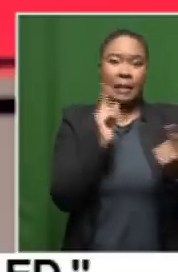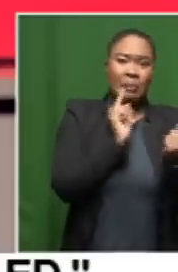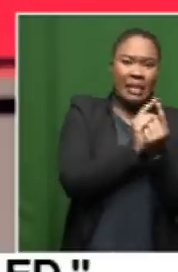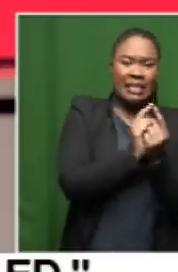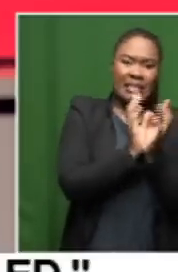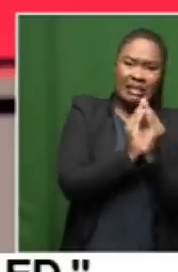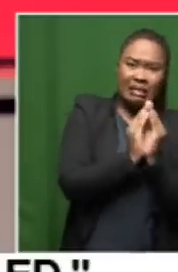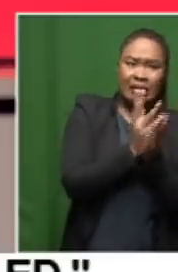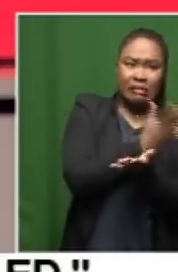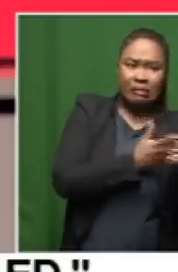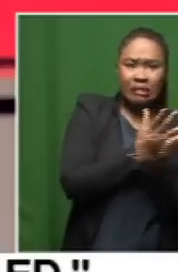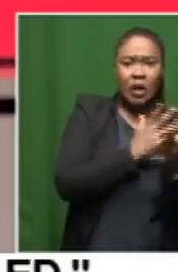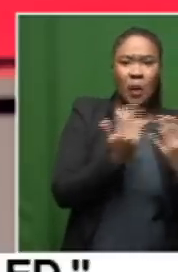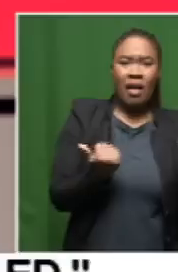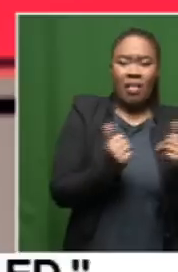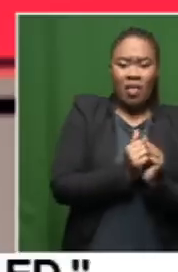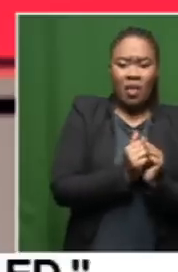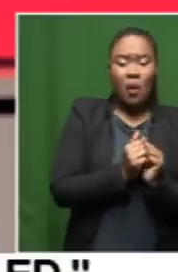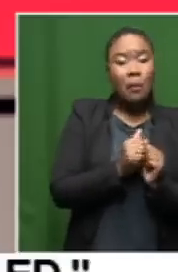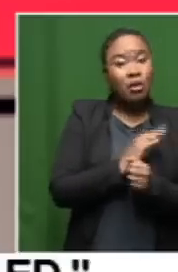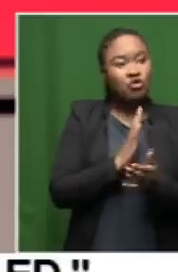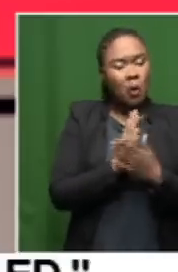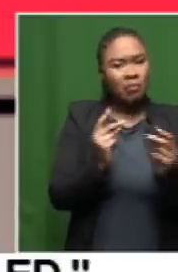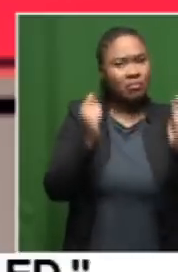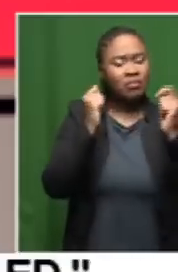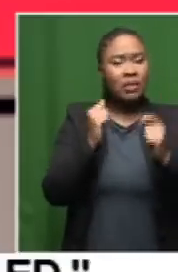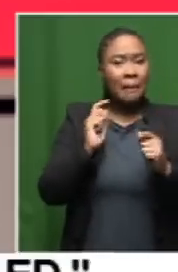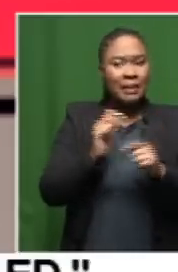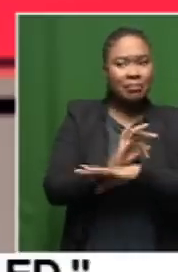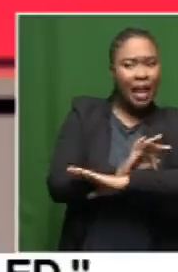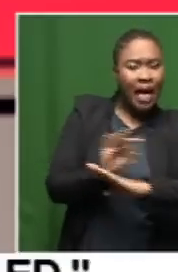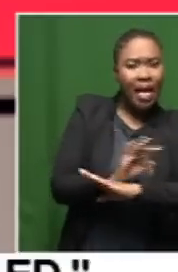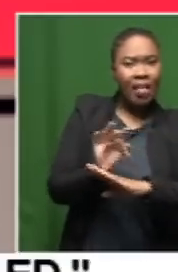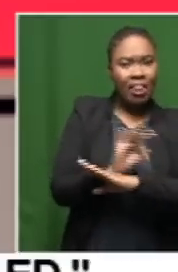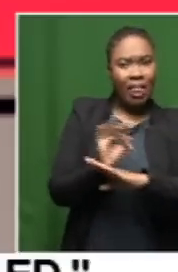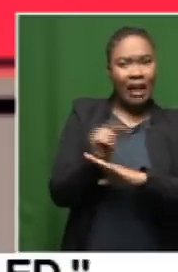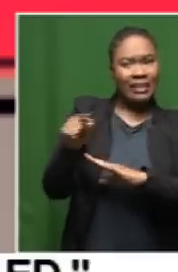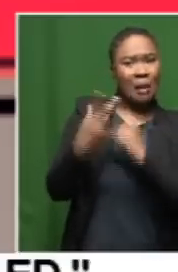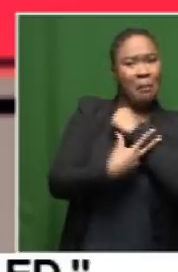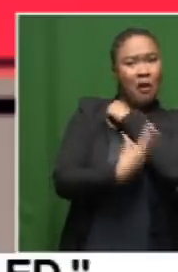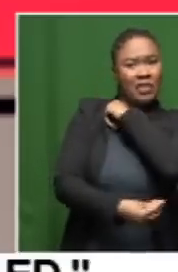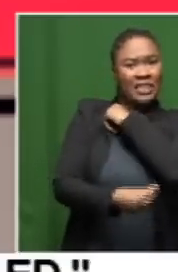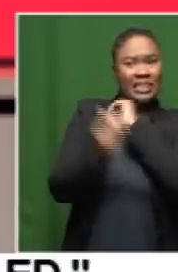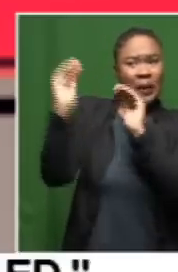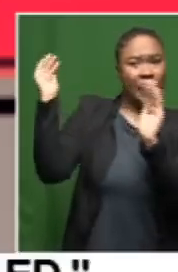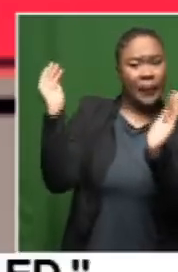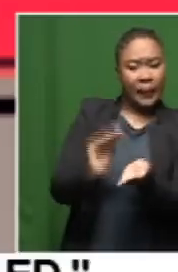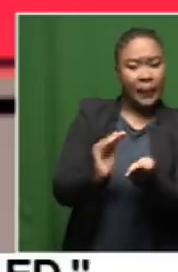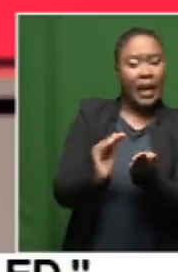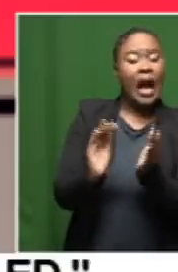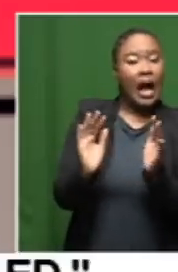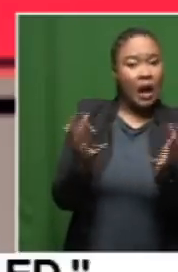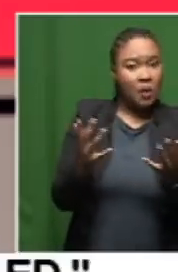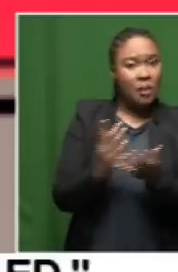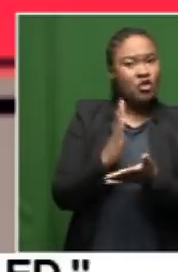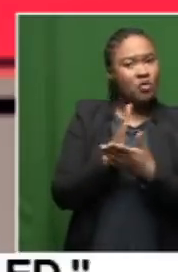that we start working immediately with all plans and alternatives that are available to share with our communities and